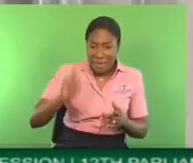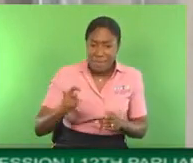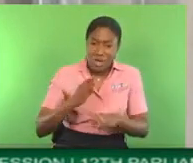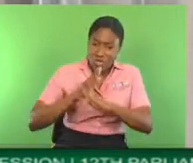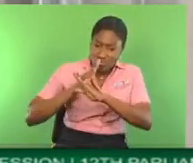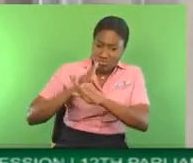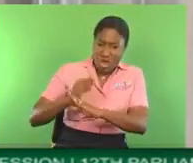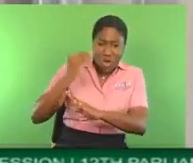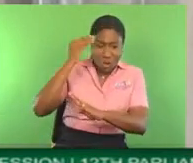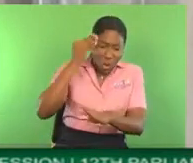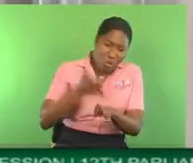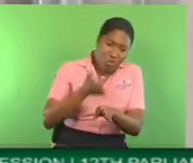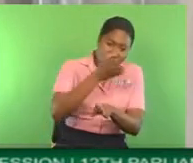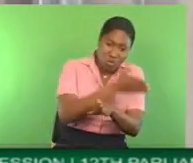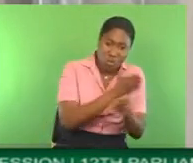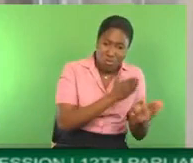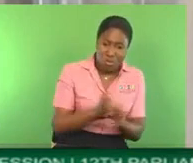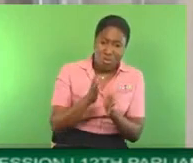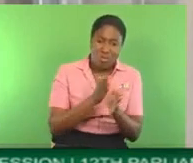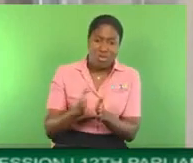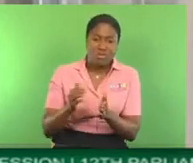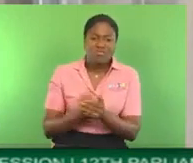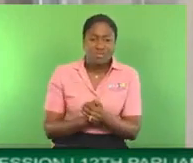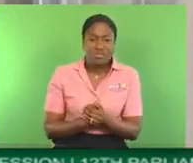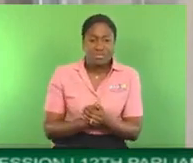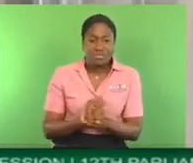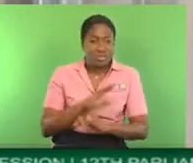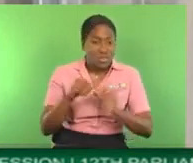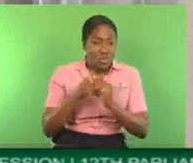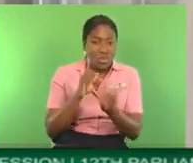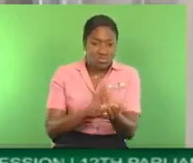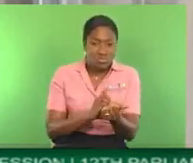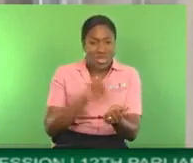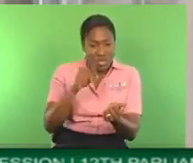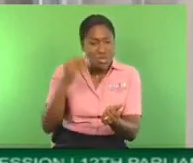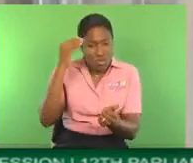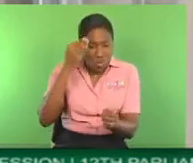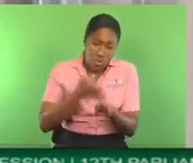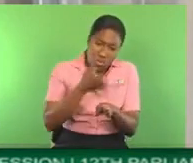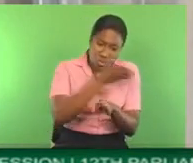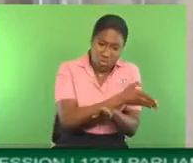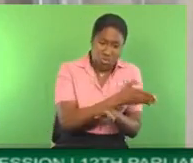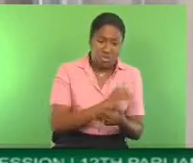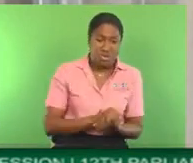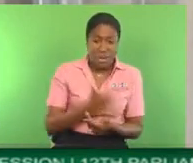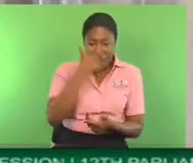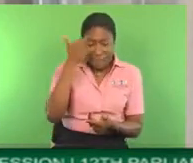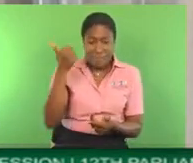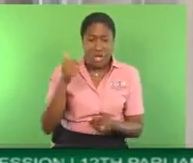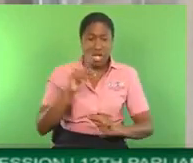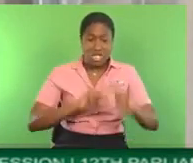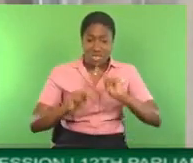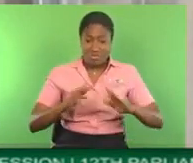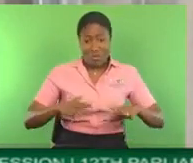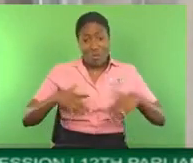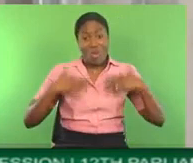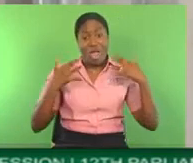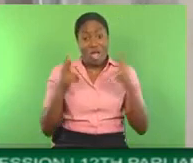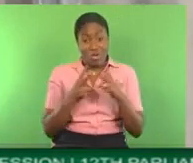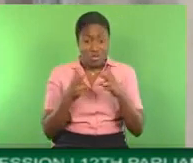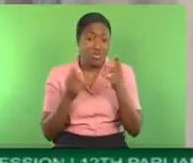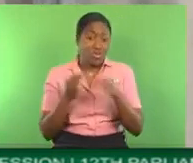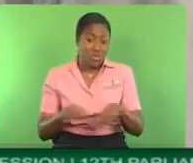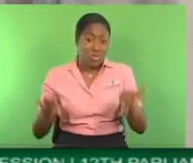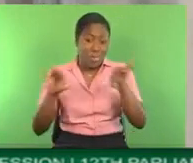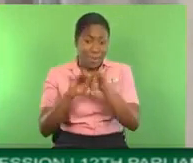step ahead. As medical professionals, we have to be one step ahead because life always hangs in a balance. We know about